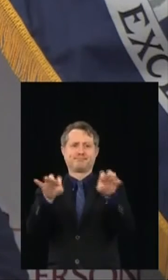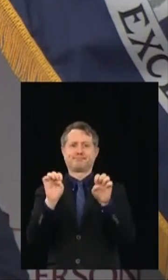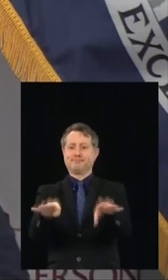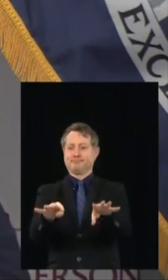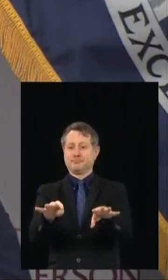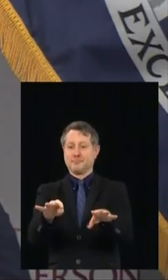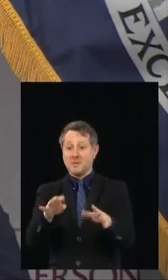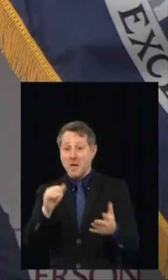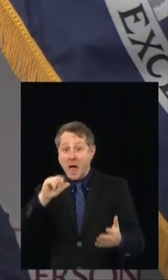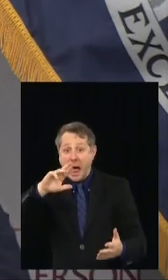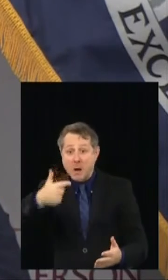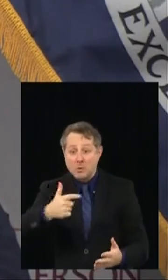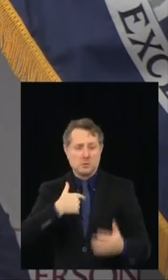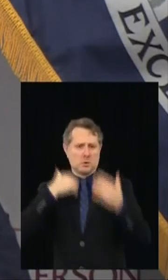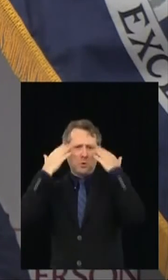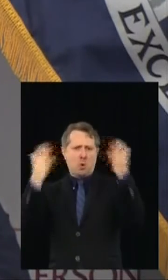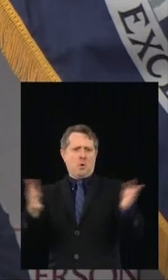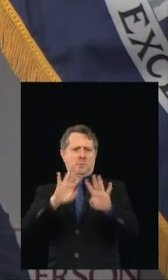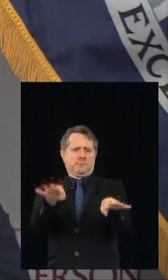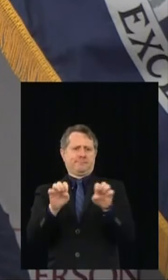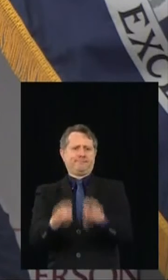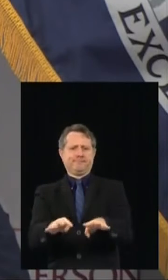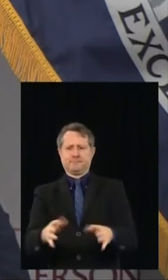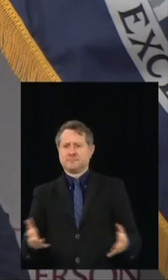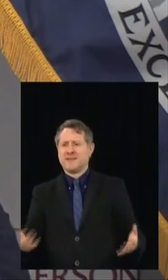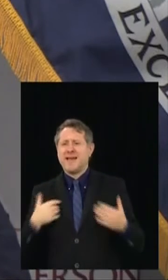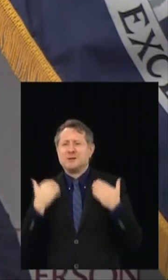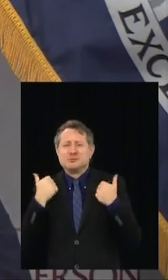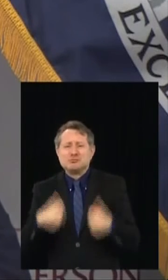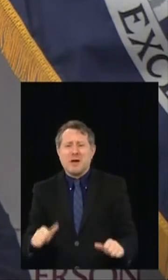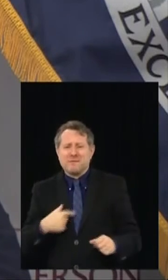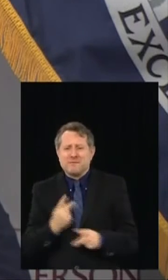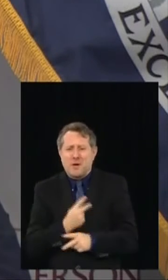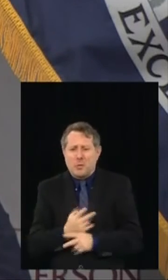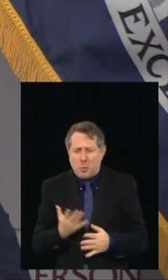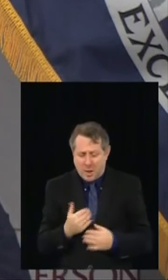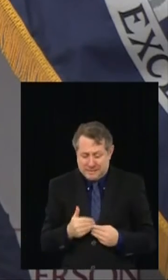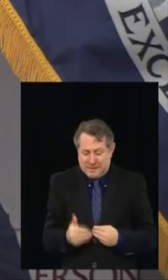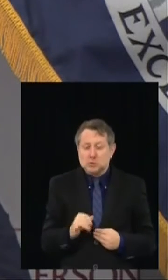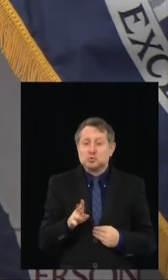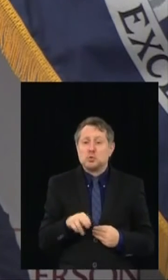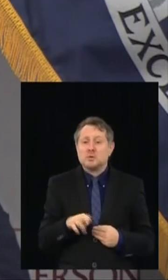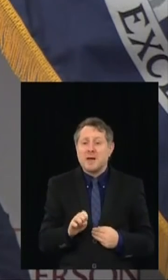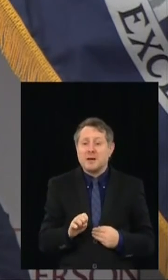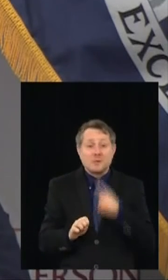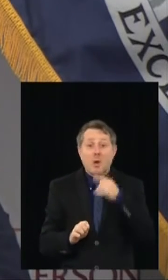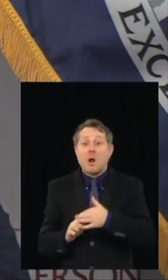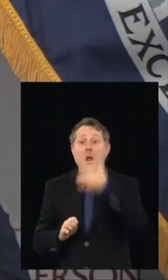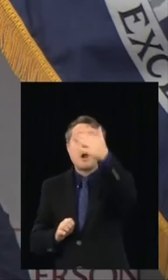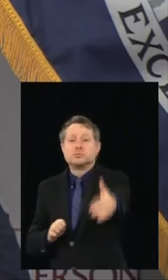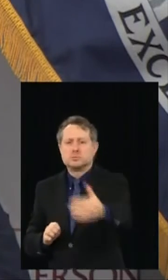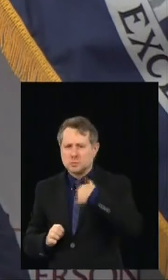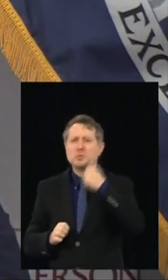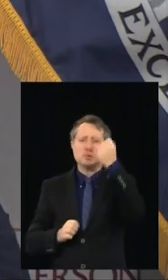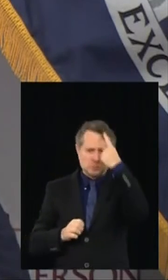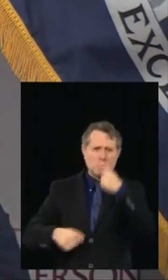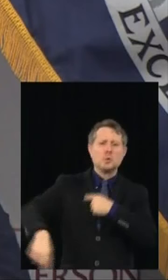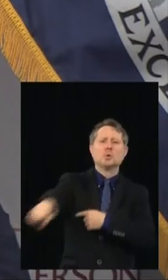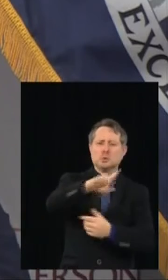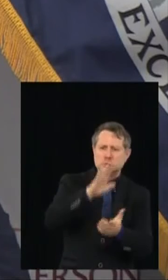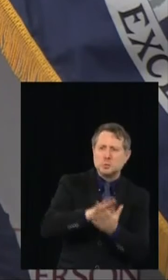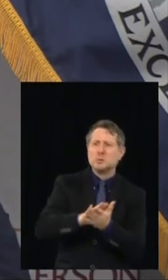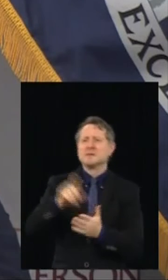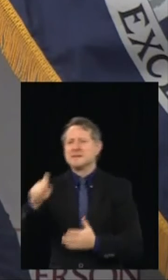August. I'm trying to figure out June. I understand schools need a lead time, and they